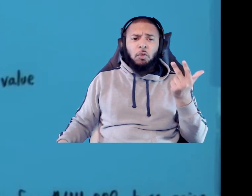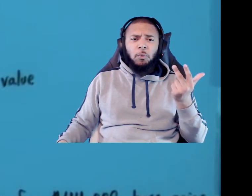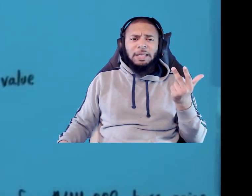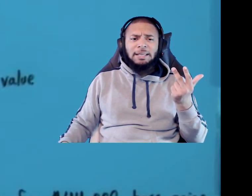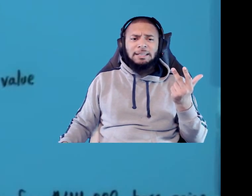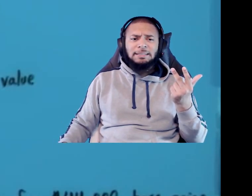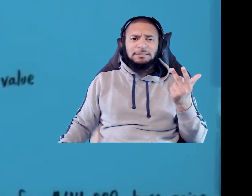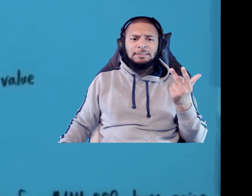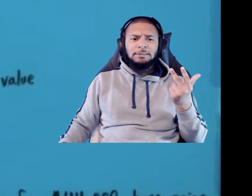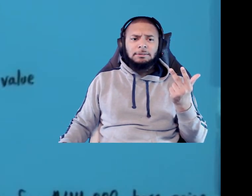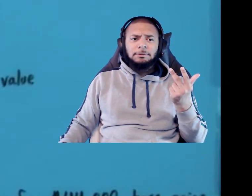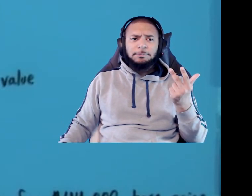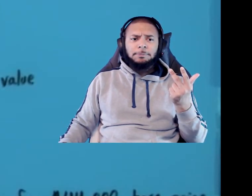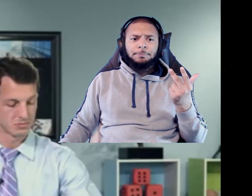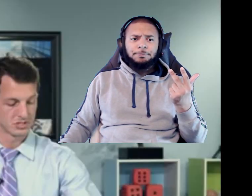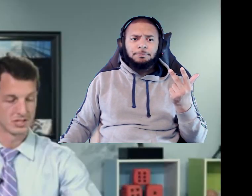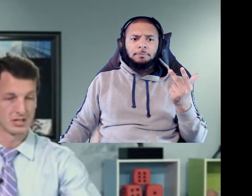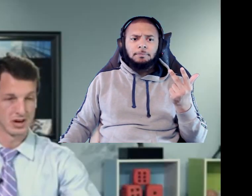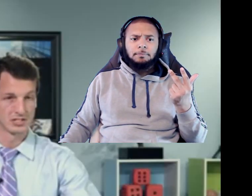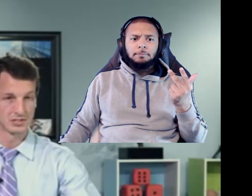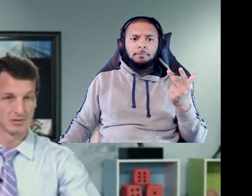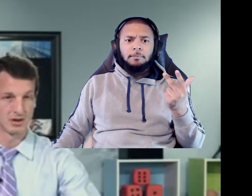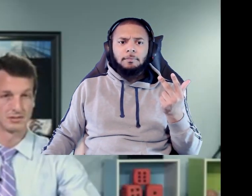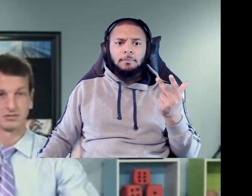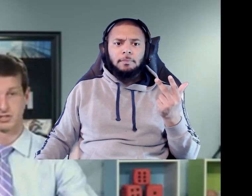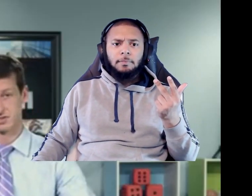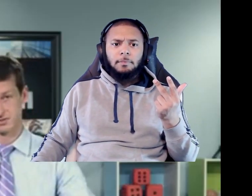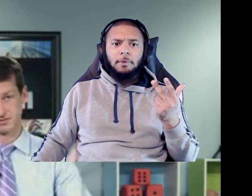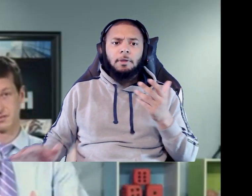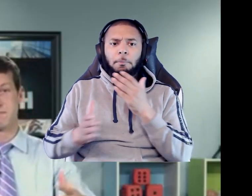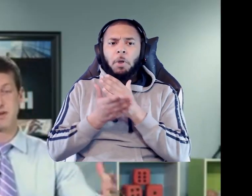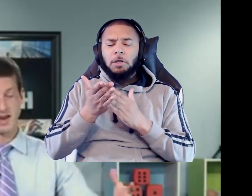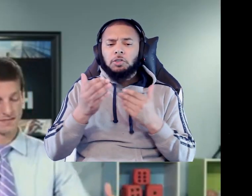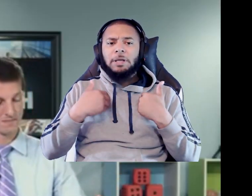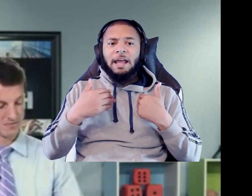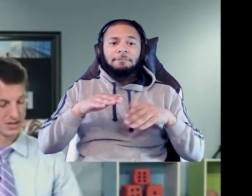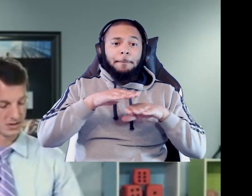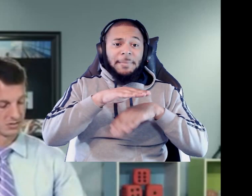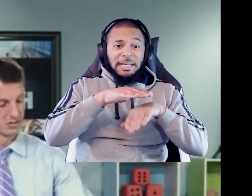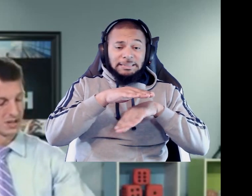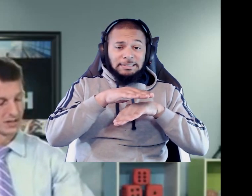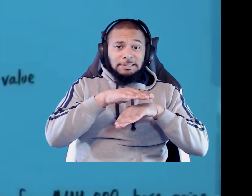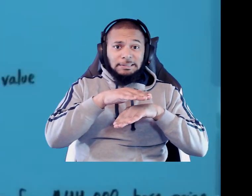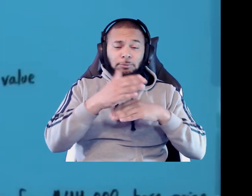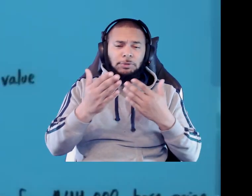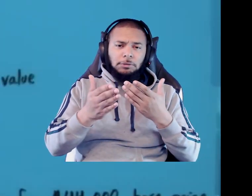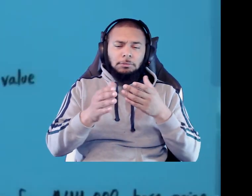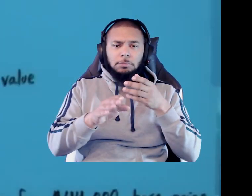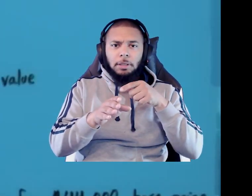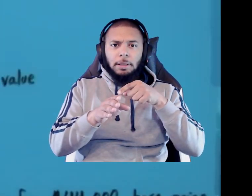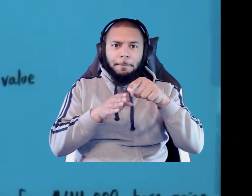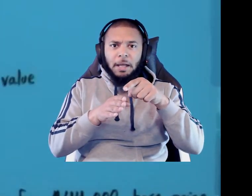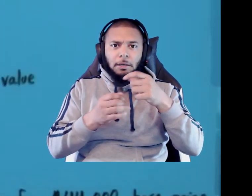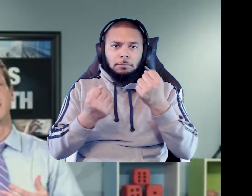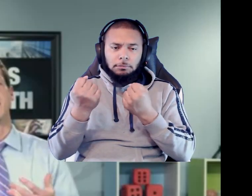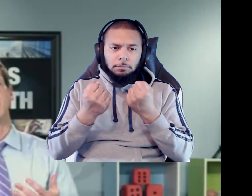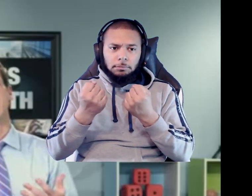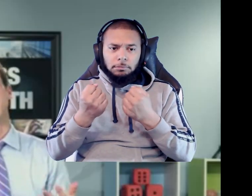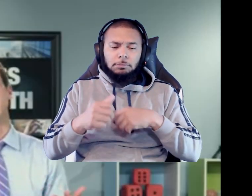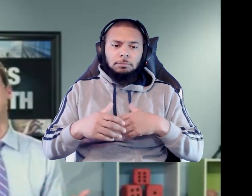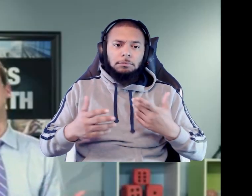cost categories. The base price, which is the largest part, just the main vehicle. The options,